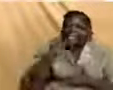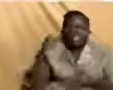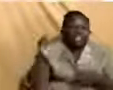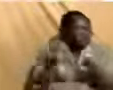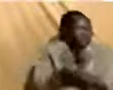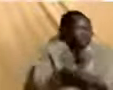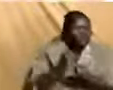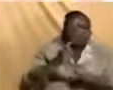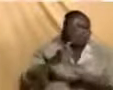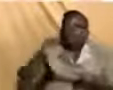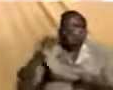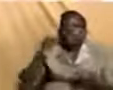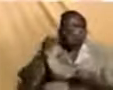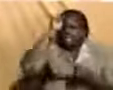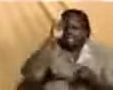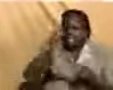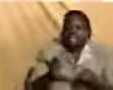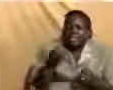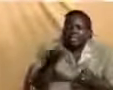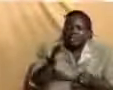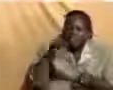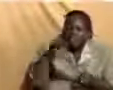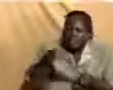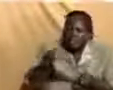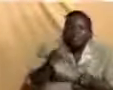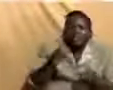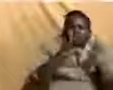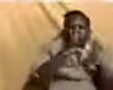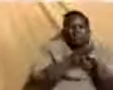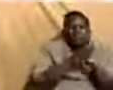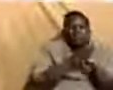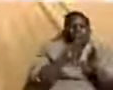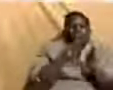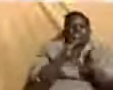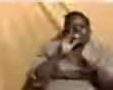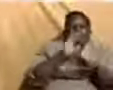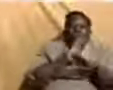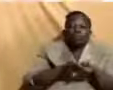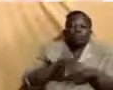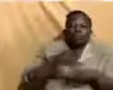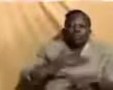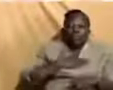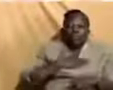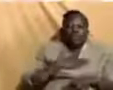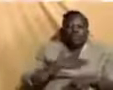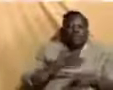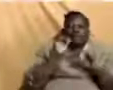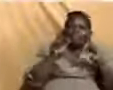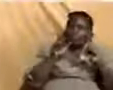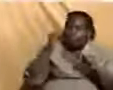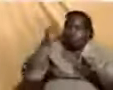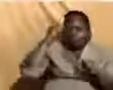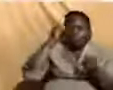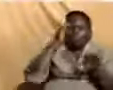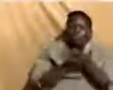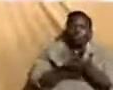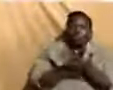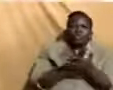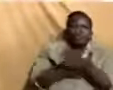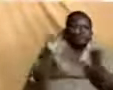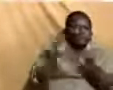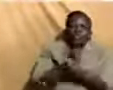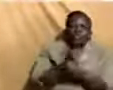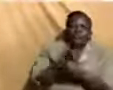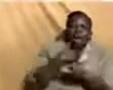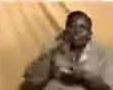judge except if they act unlawfully or not in good faith, we knew exactly what we're talking about. We cannot have a judge come and